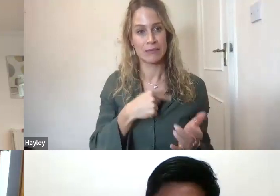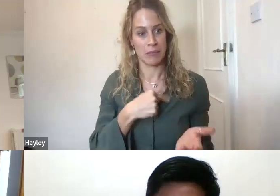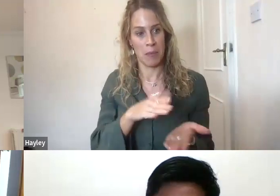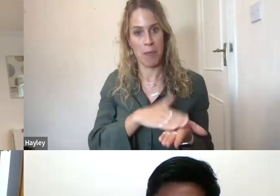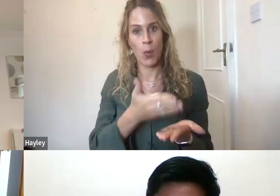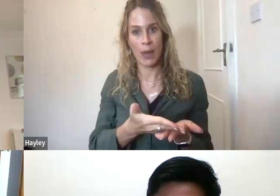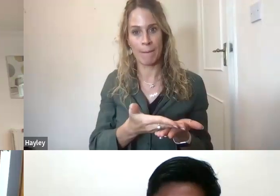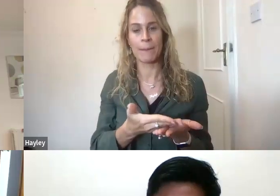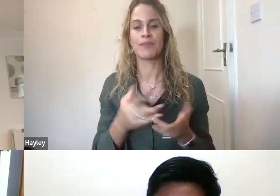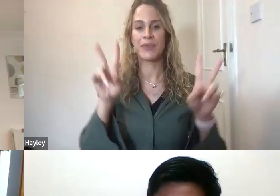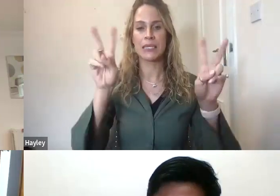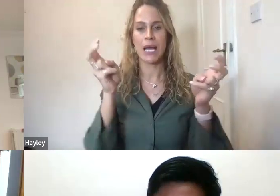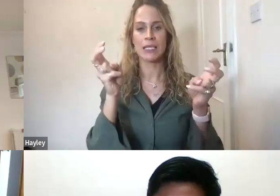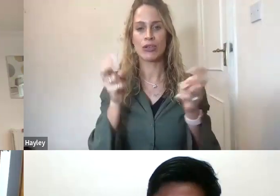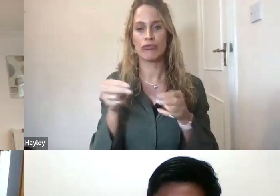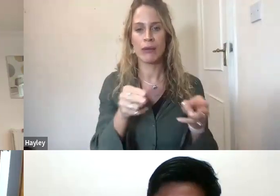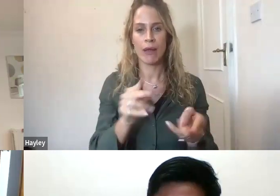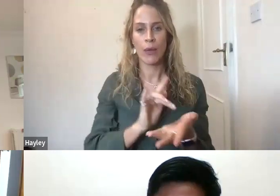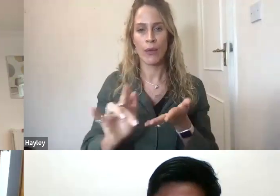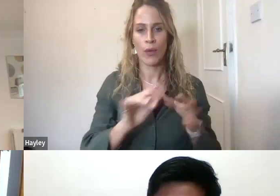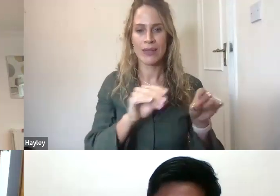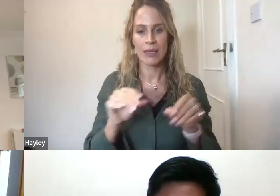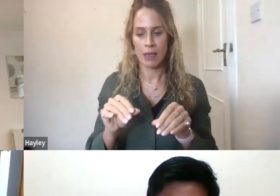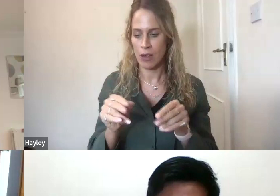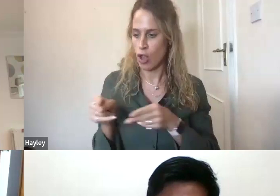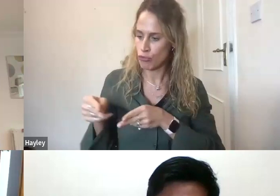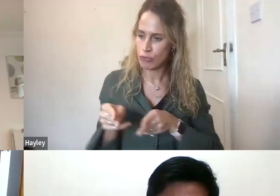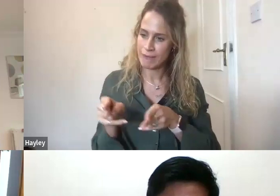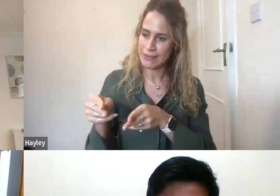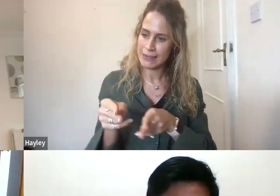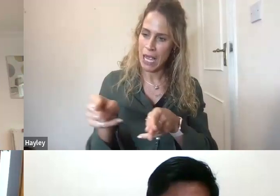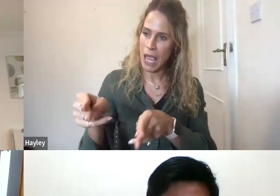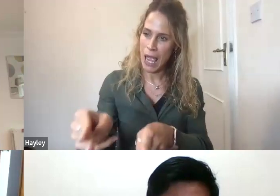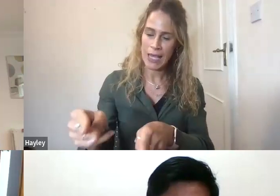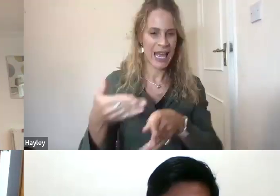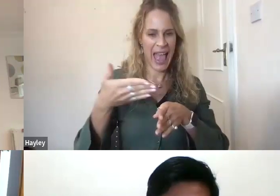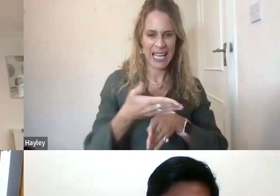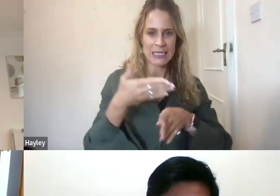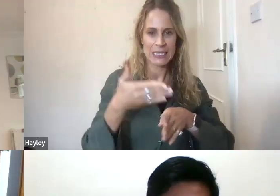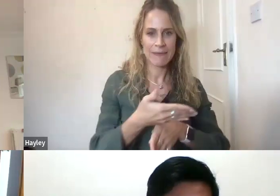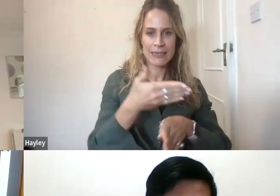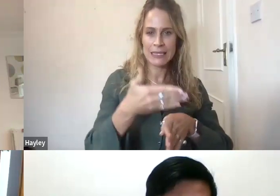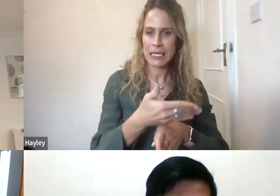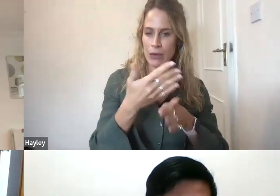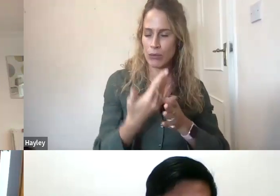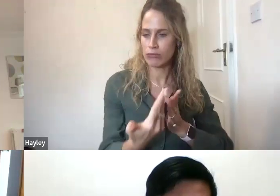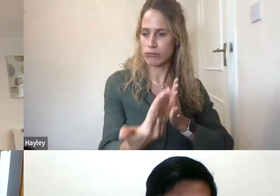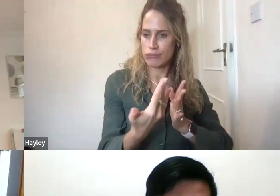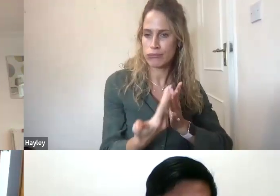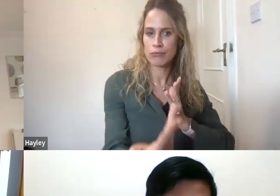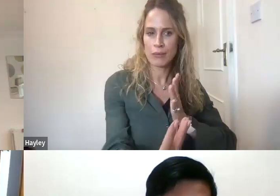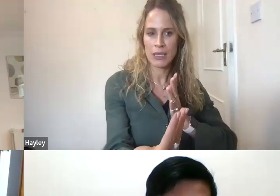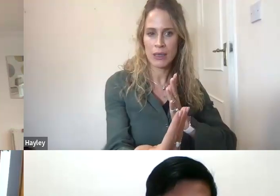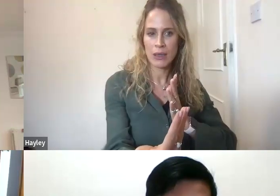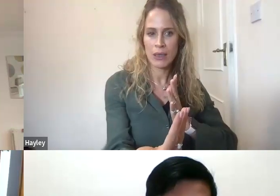of Sand. A riverside bustling with communal activities involving the young and